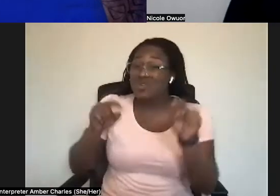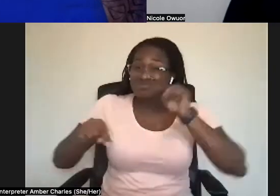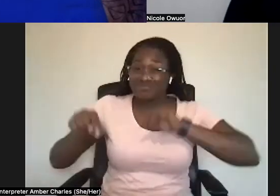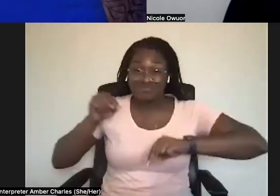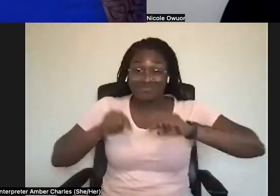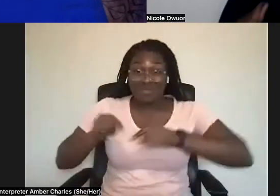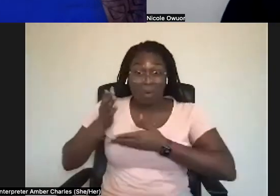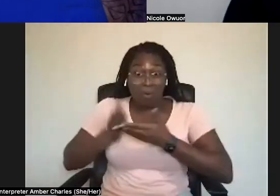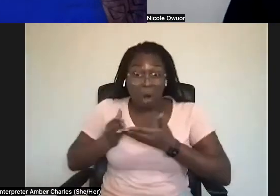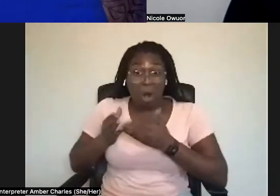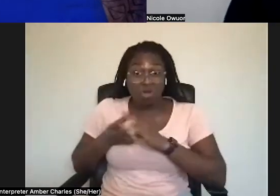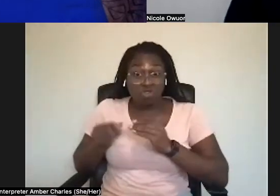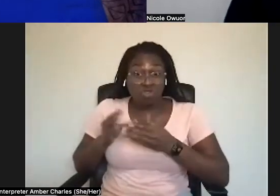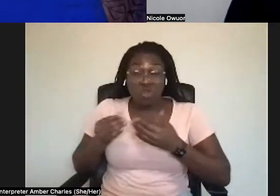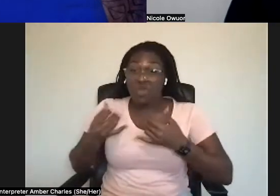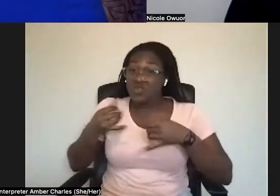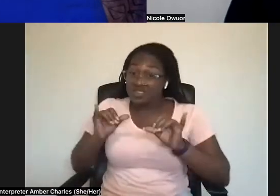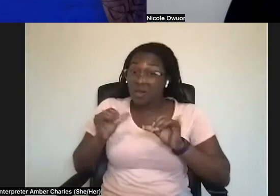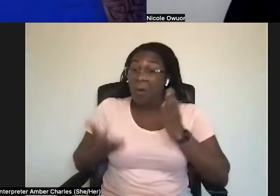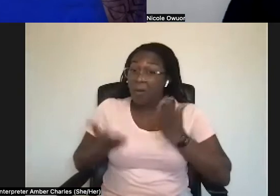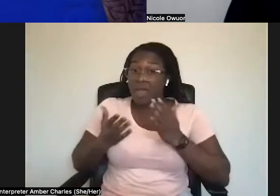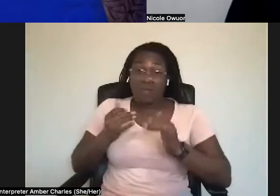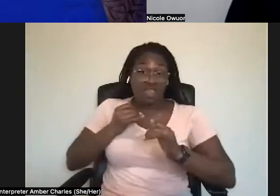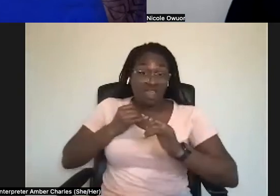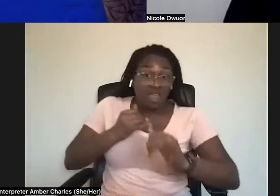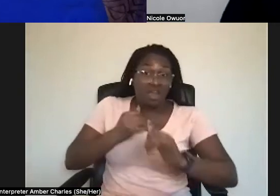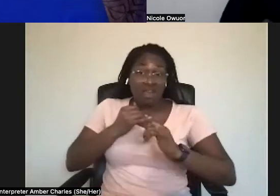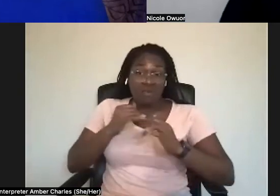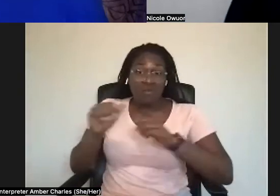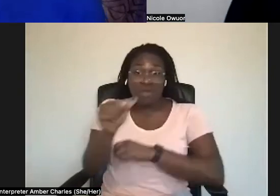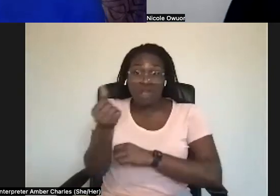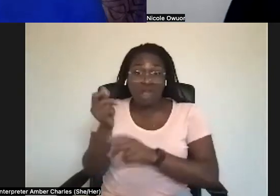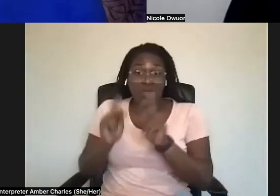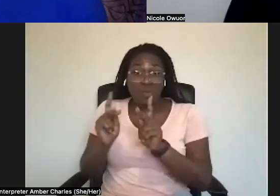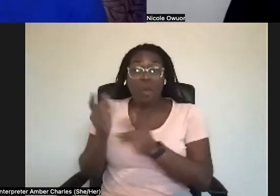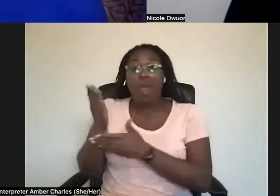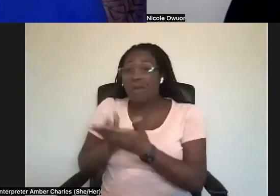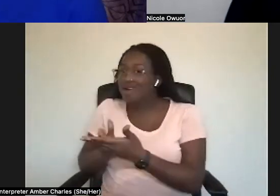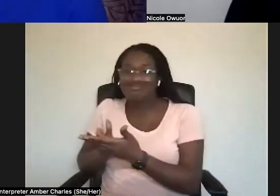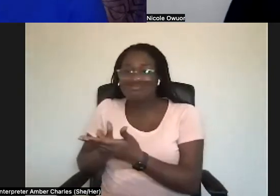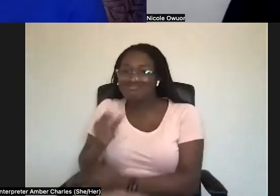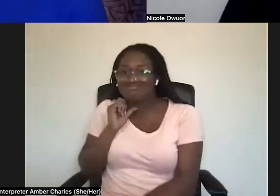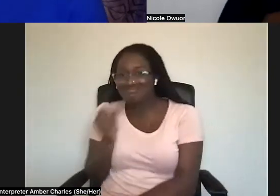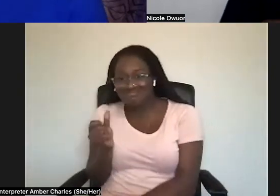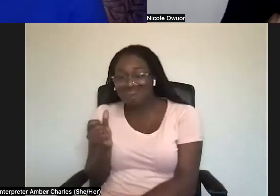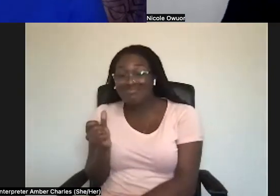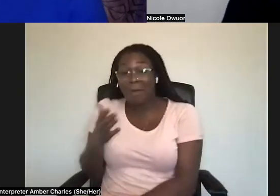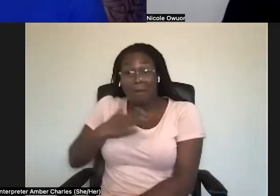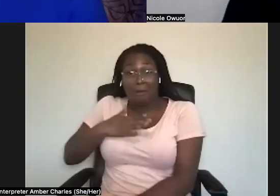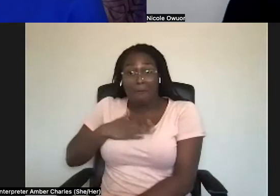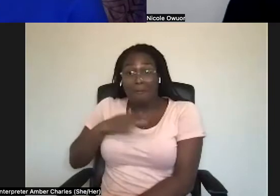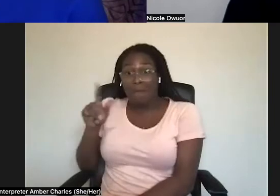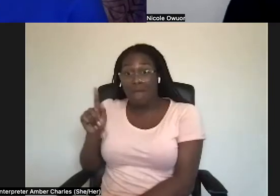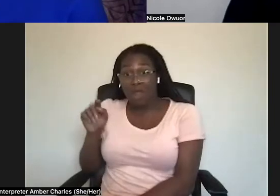story might resonate with other people, and there are parts that might not. Some of my tools might be